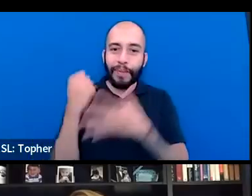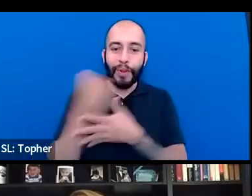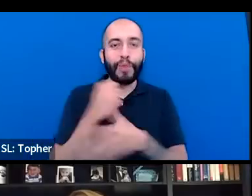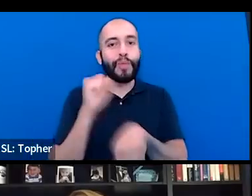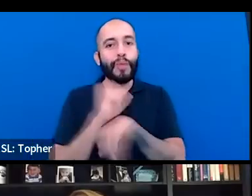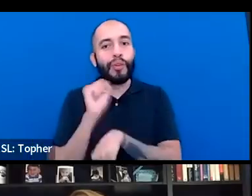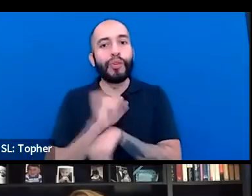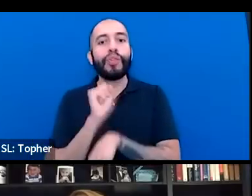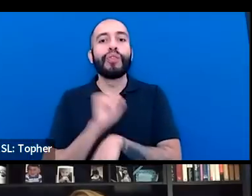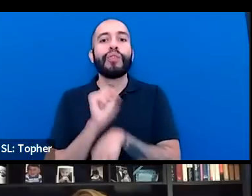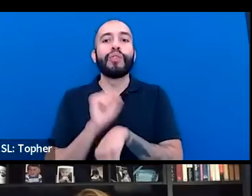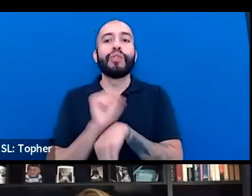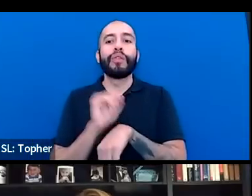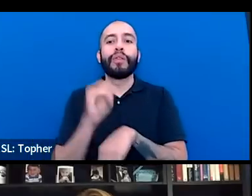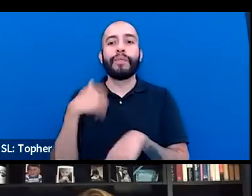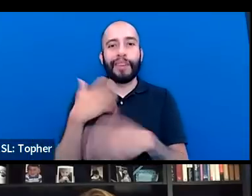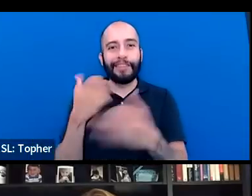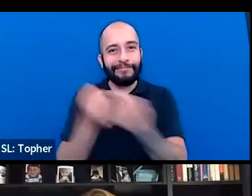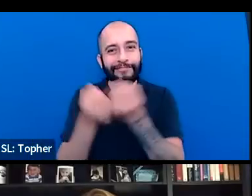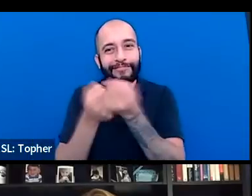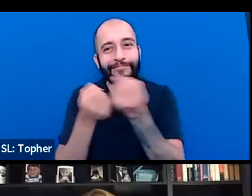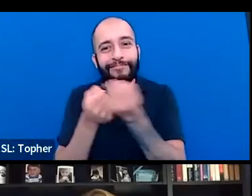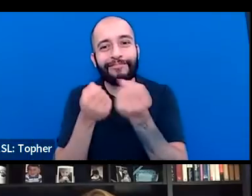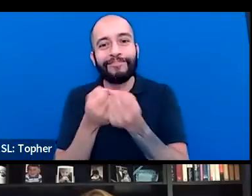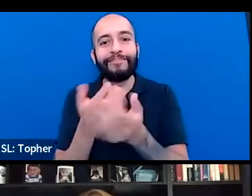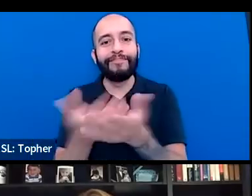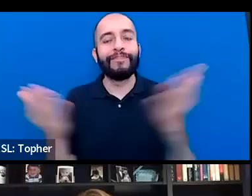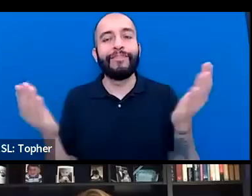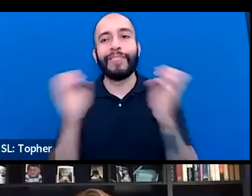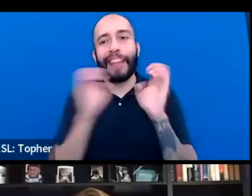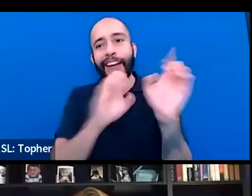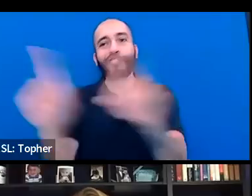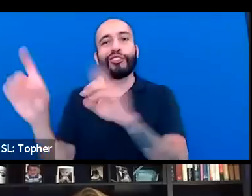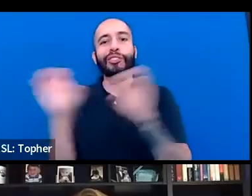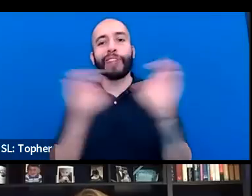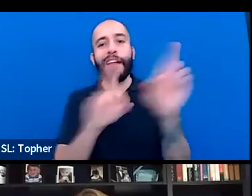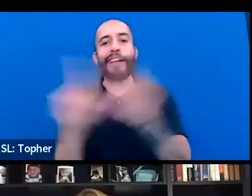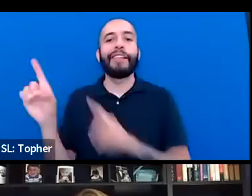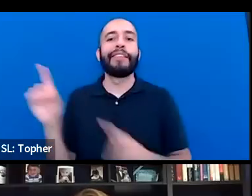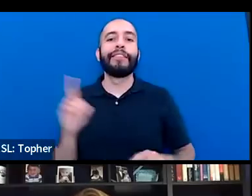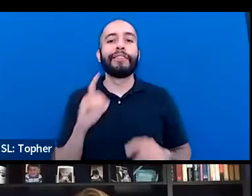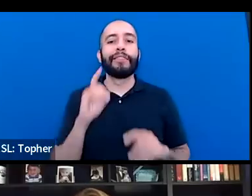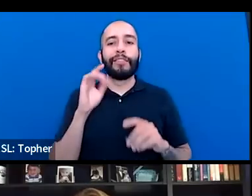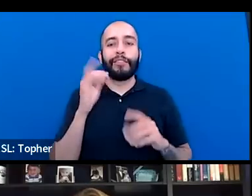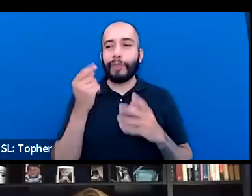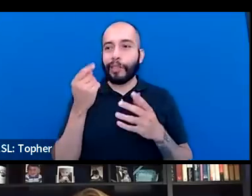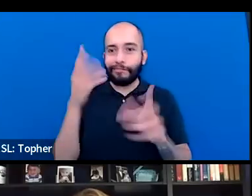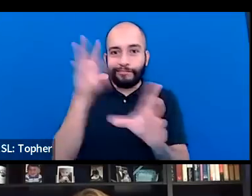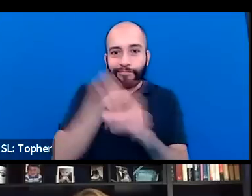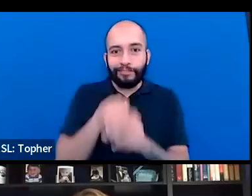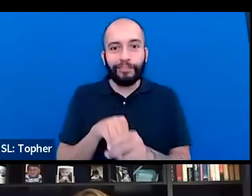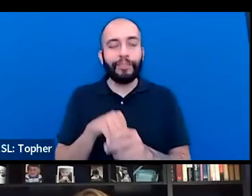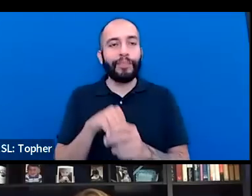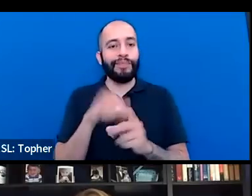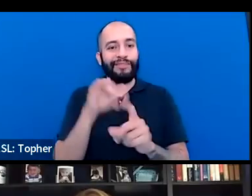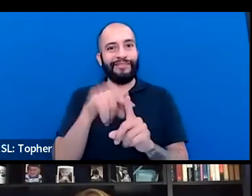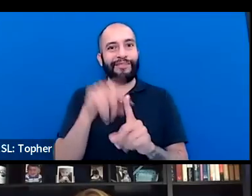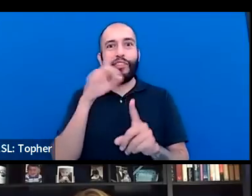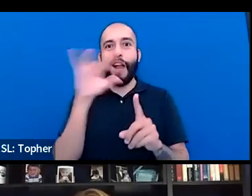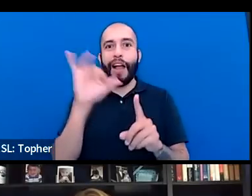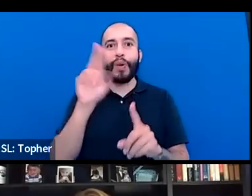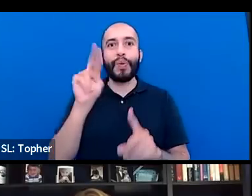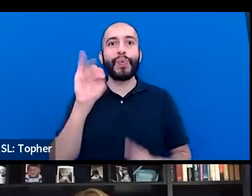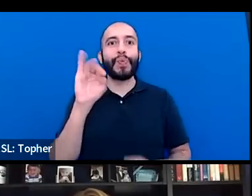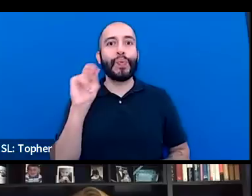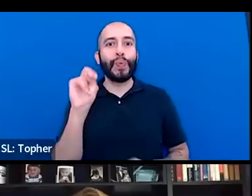to partake in when it comes to unionizing, so they know that it's a real commitment. And if they can get past that, that is a